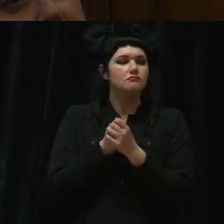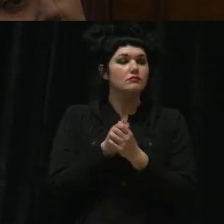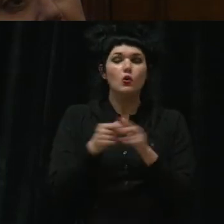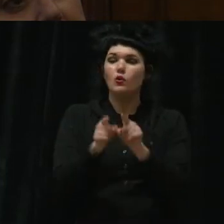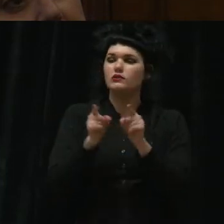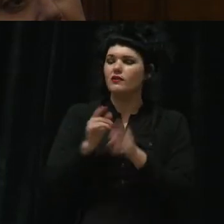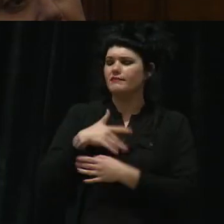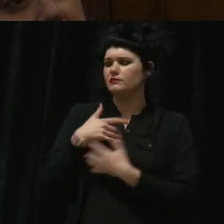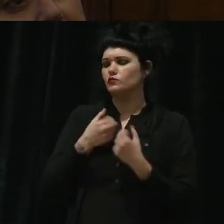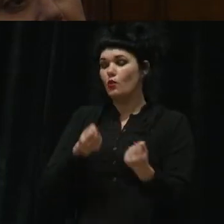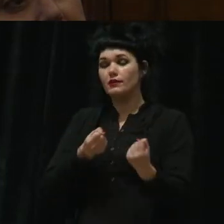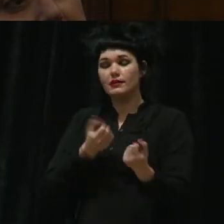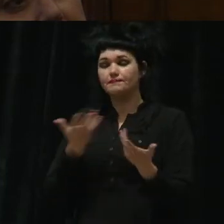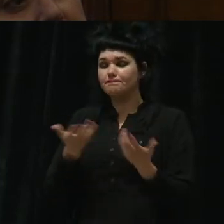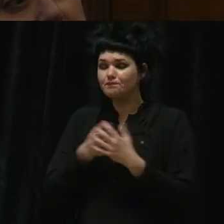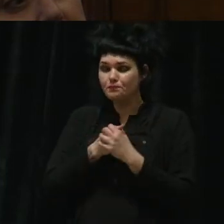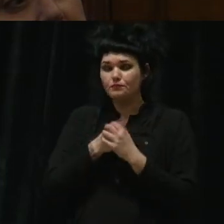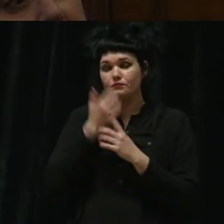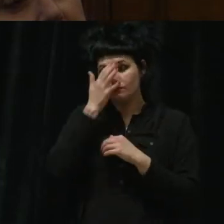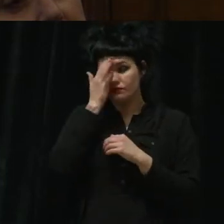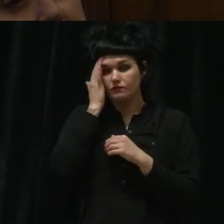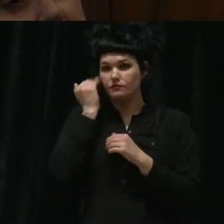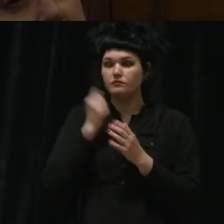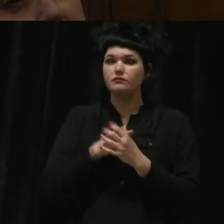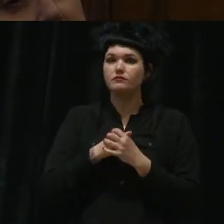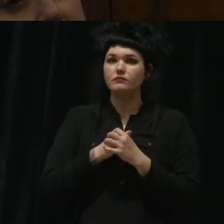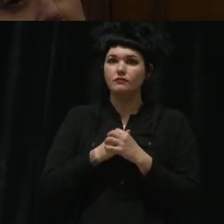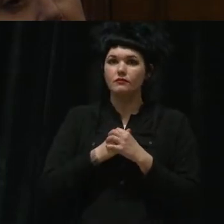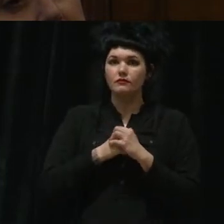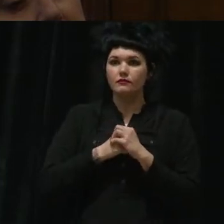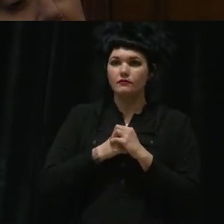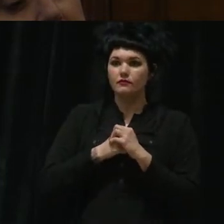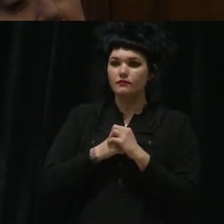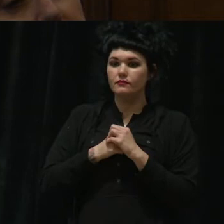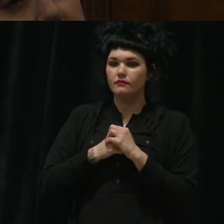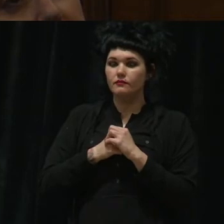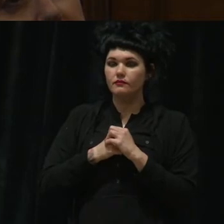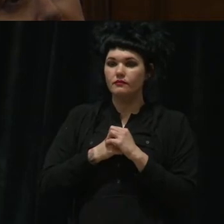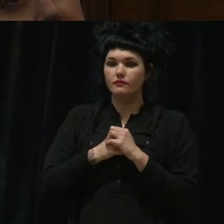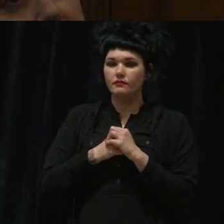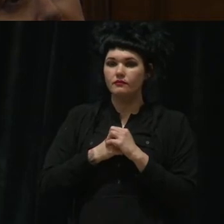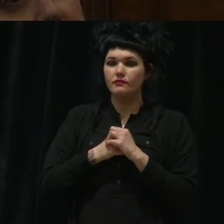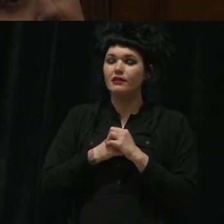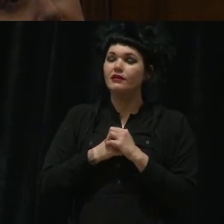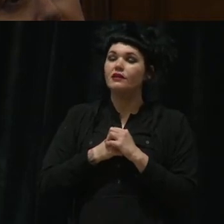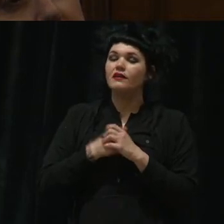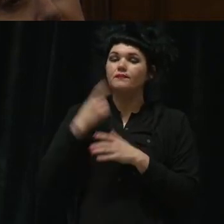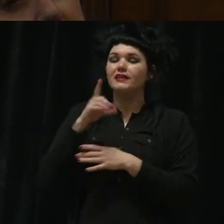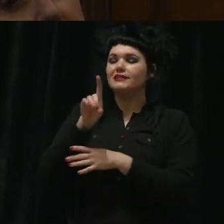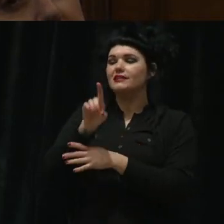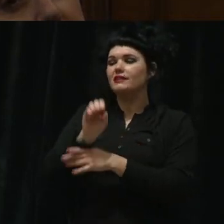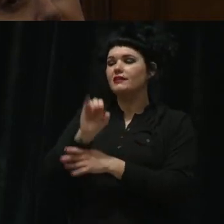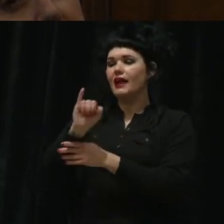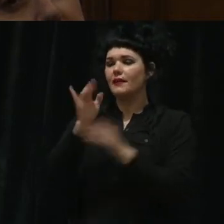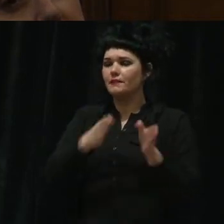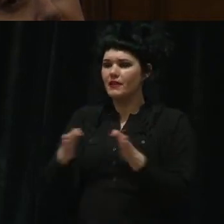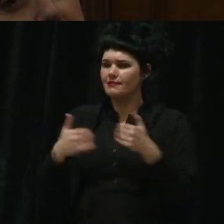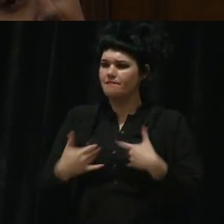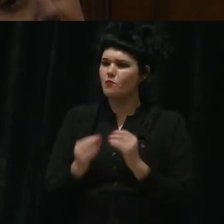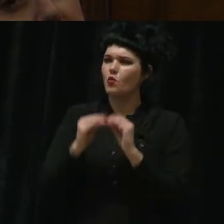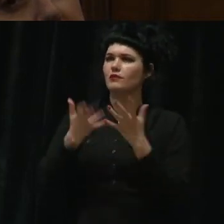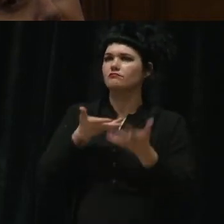felt really strongly about having the DEI plan and maybe just